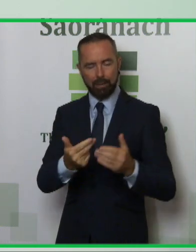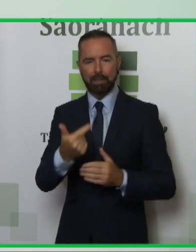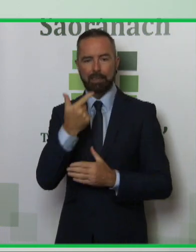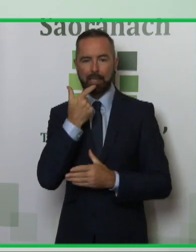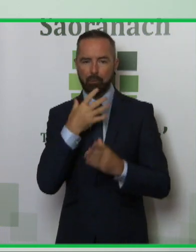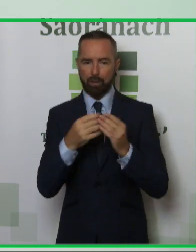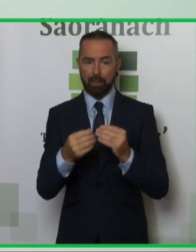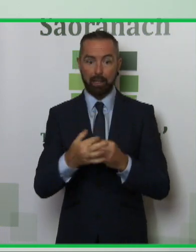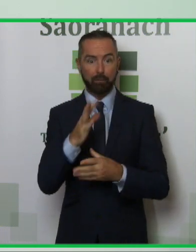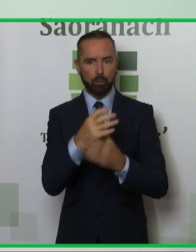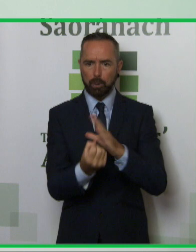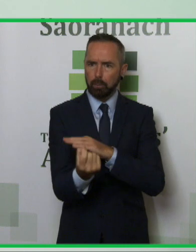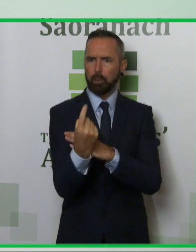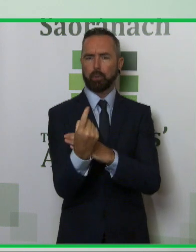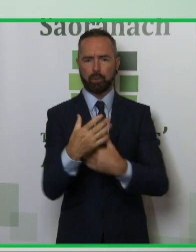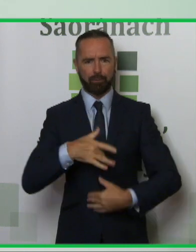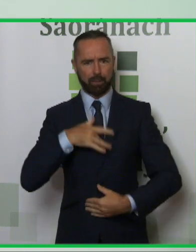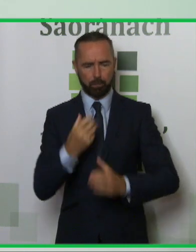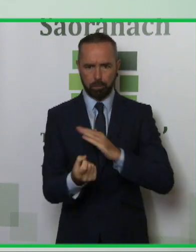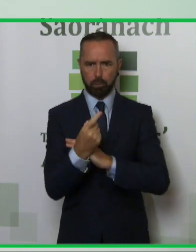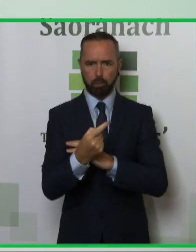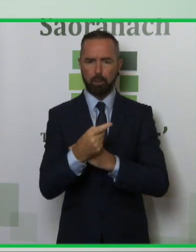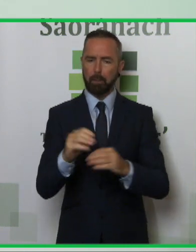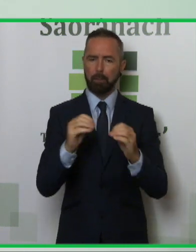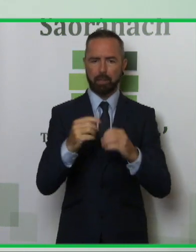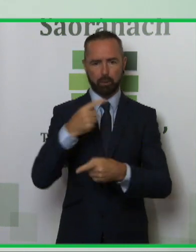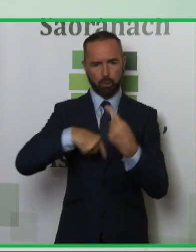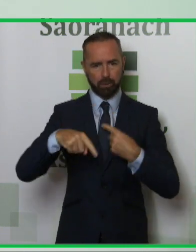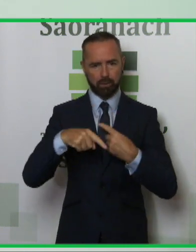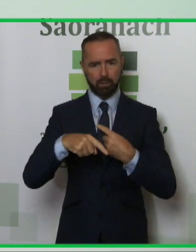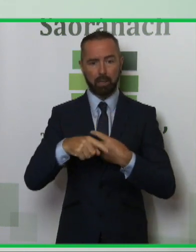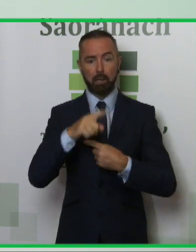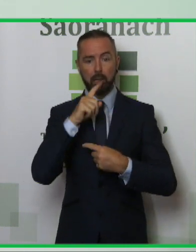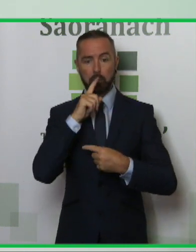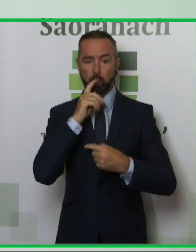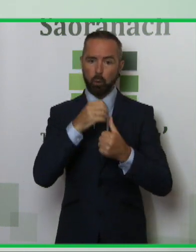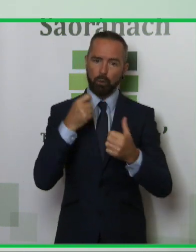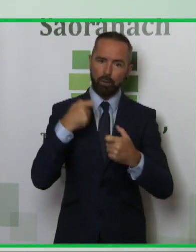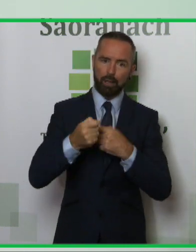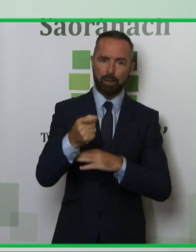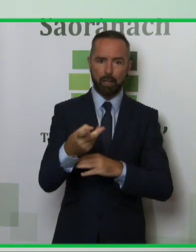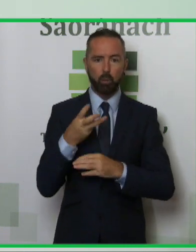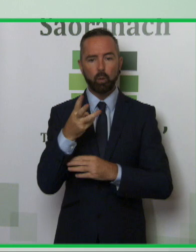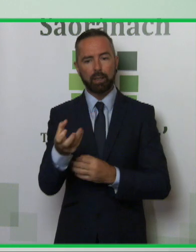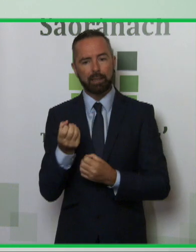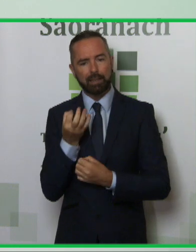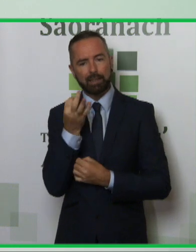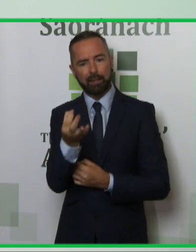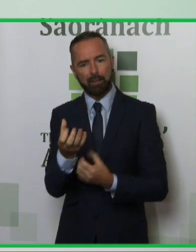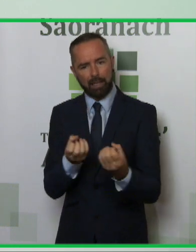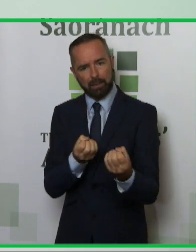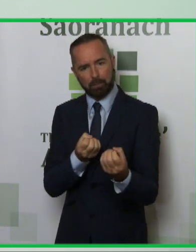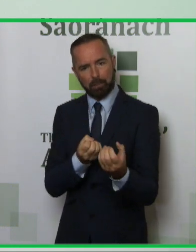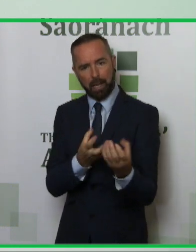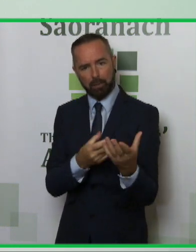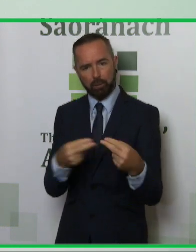glaring, by all means flag it up. But other than that, you will get that explanatory narrative in the draft report that we'll be sending around to you in about a